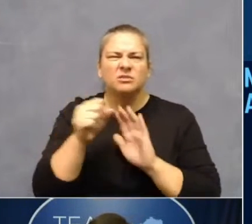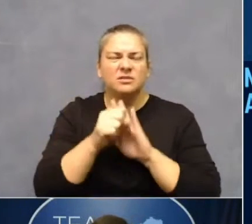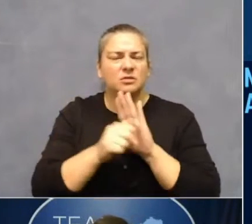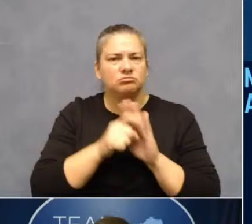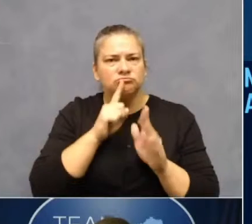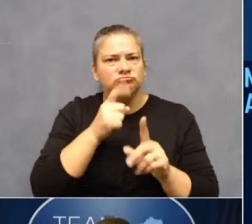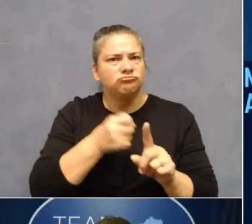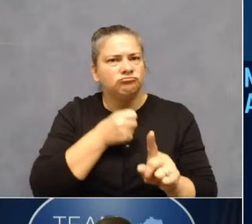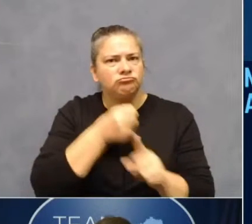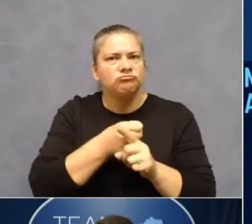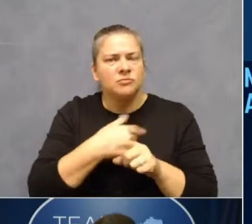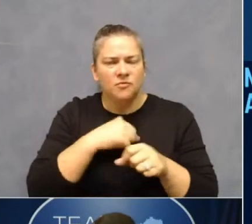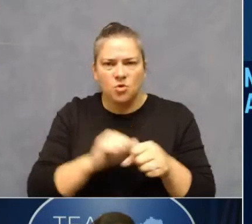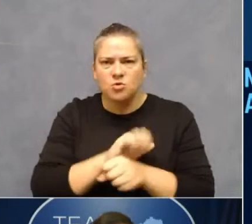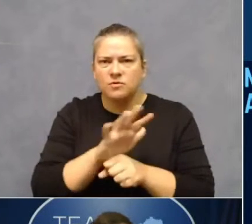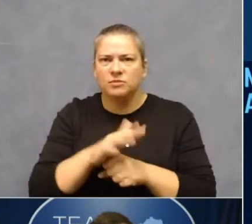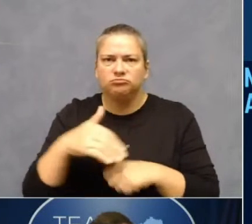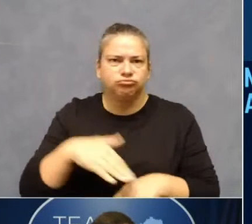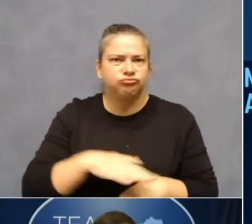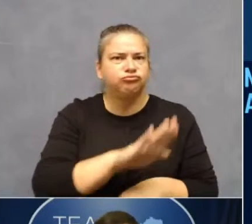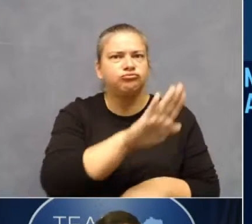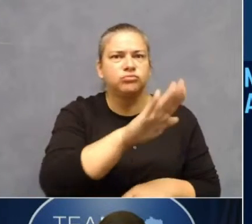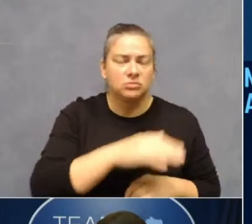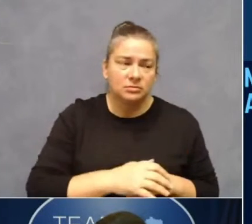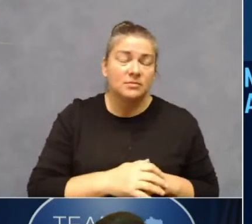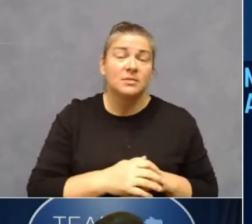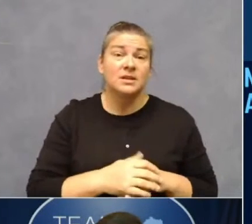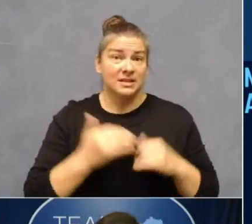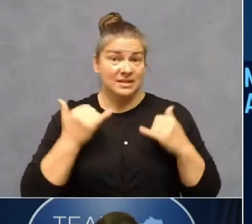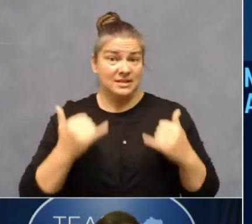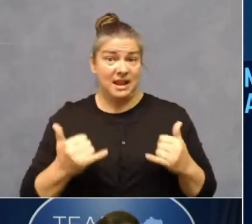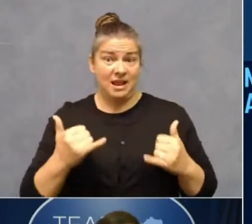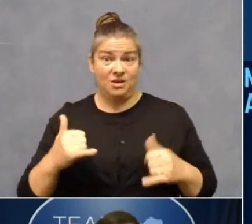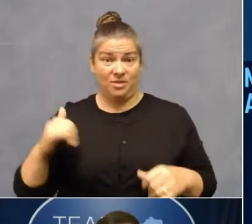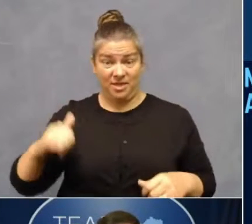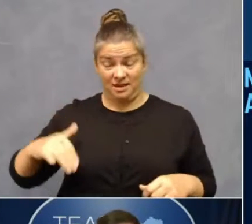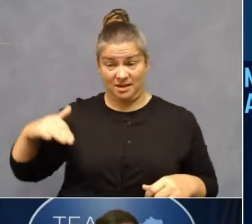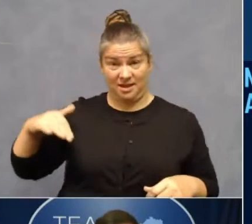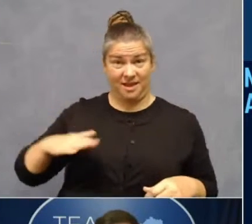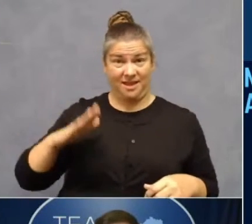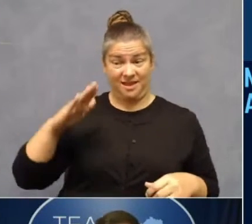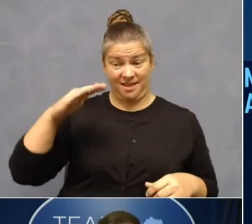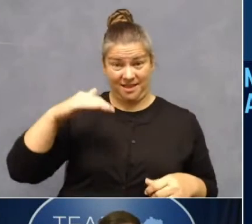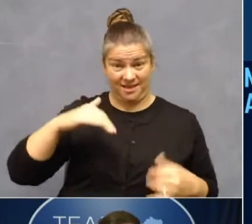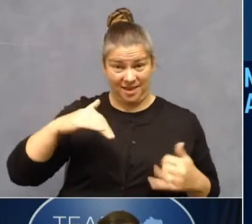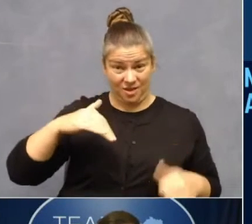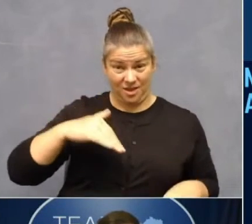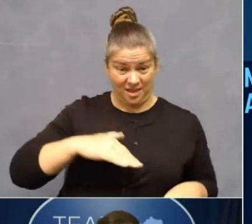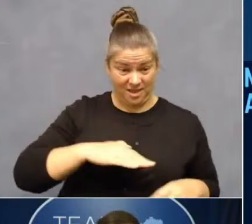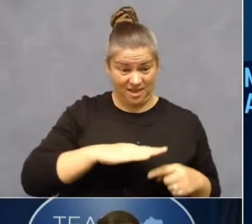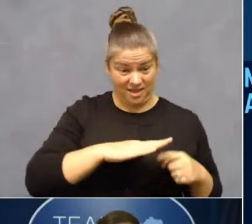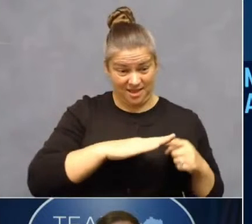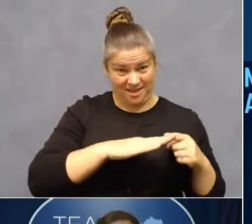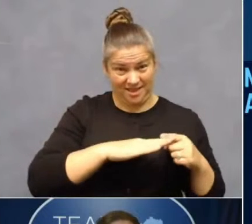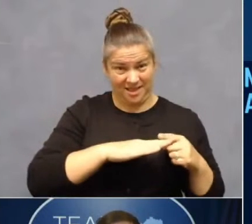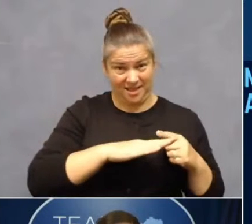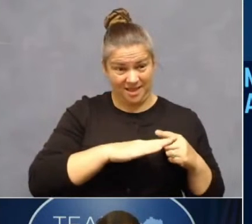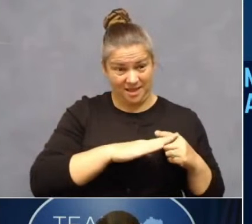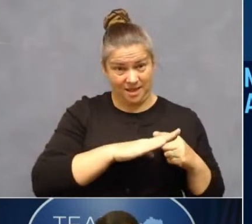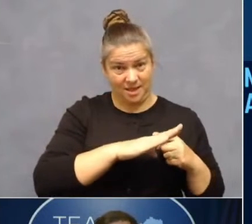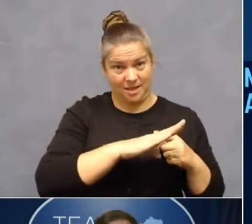Our new wave, and what shows you that the height that it's at now could just be the start, is